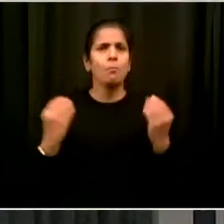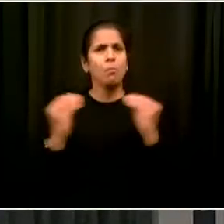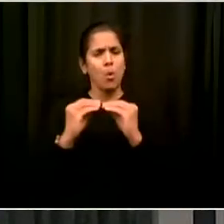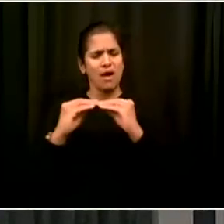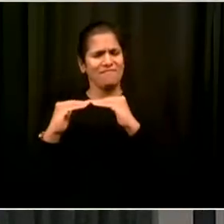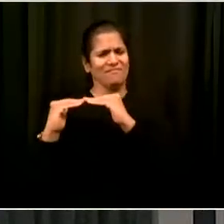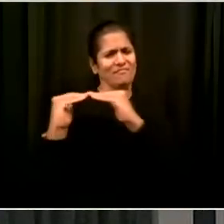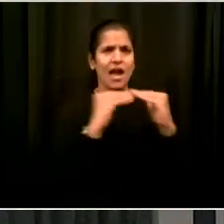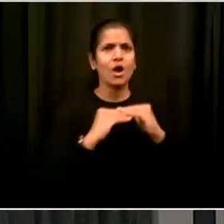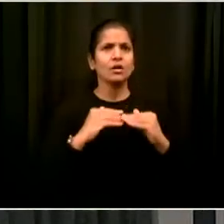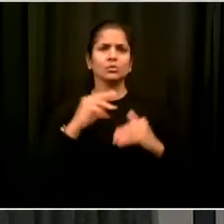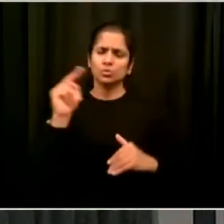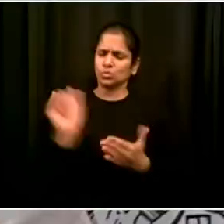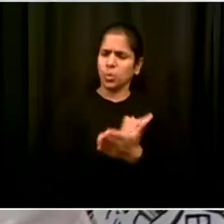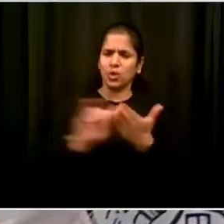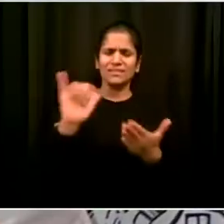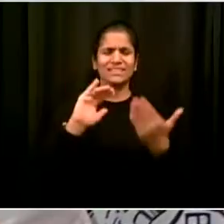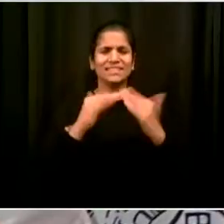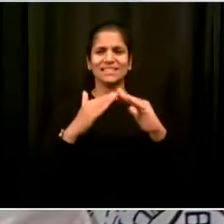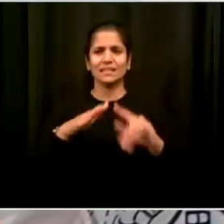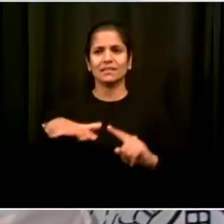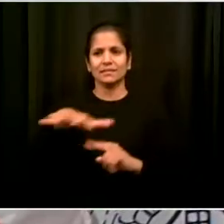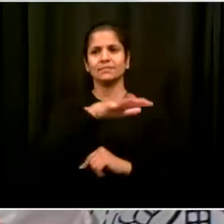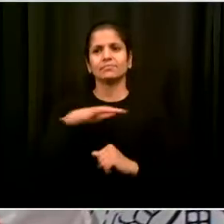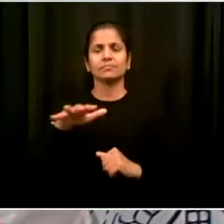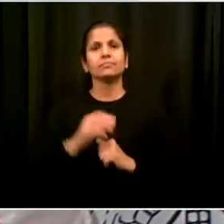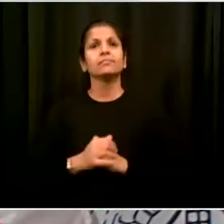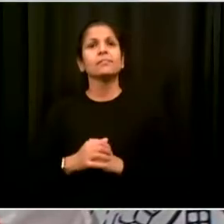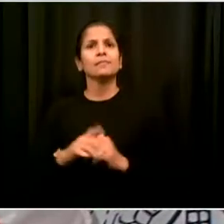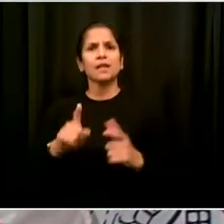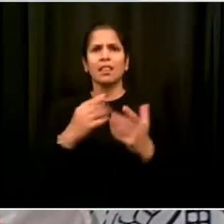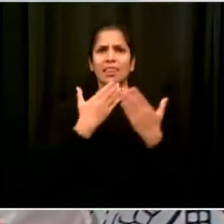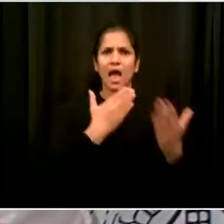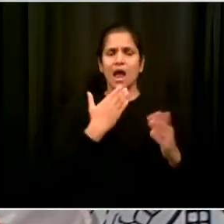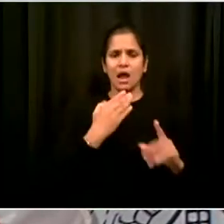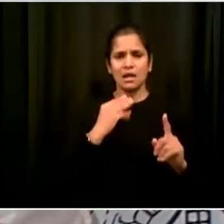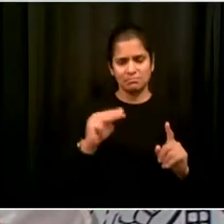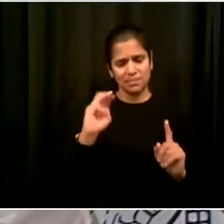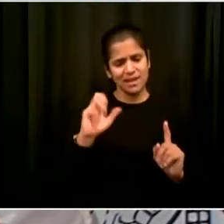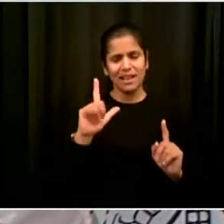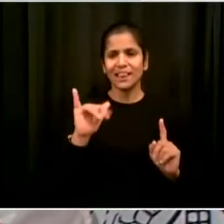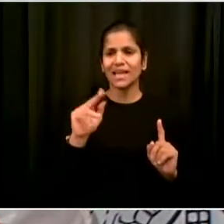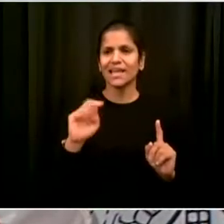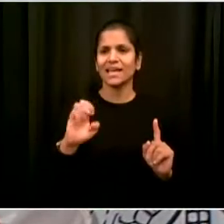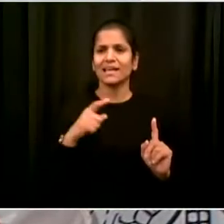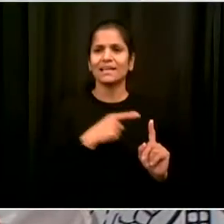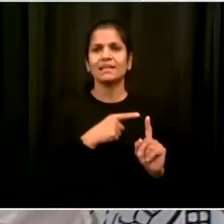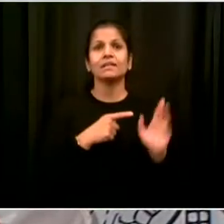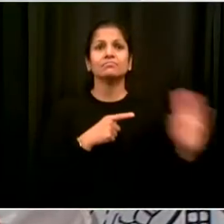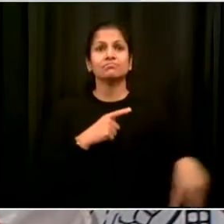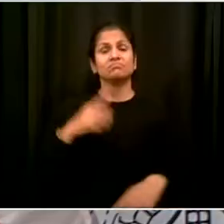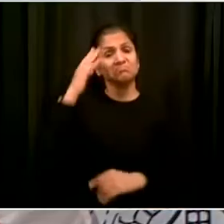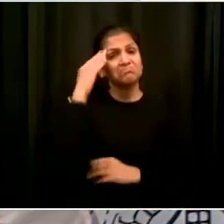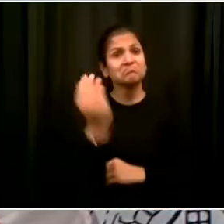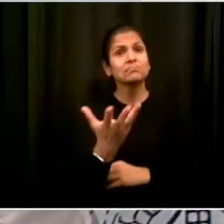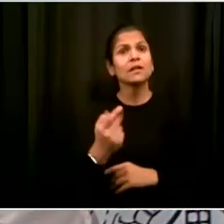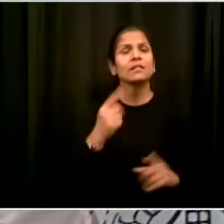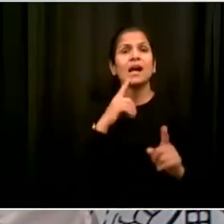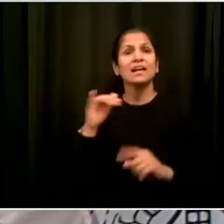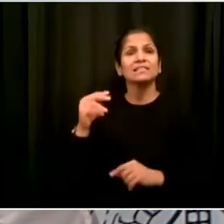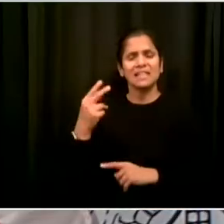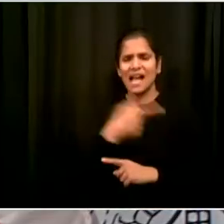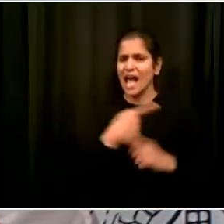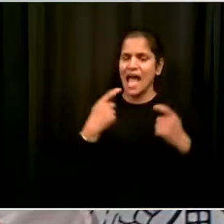to know that Melanie Hartzog has been really one of the heroes of the city's fight against the coronavirus. Her previous role as our